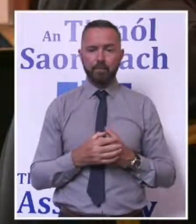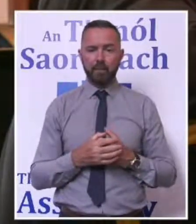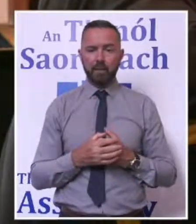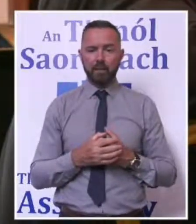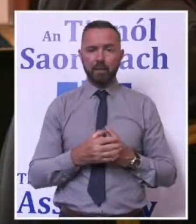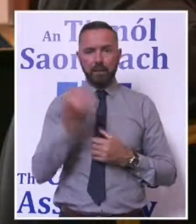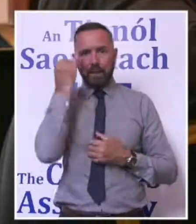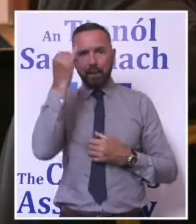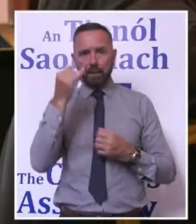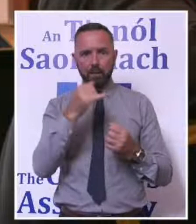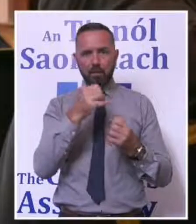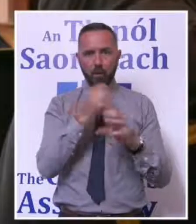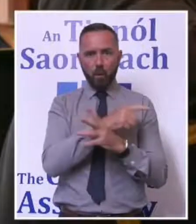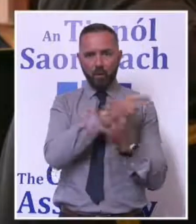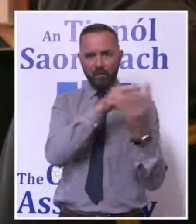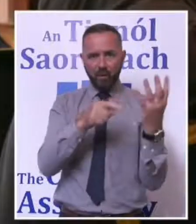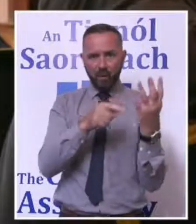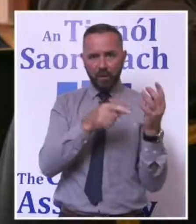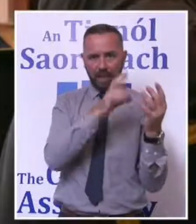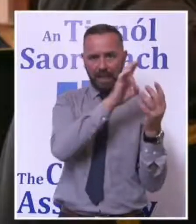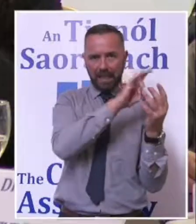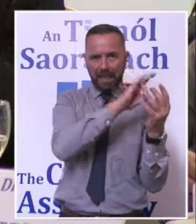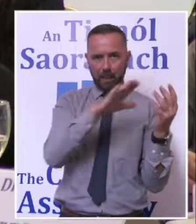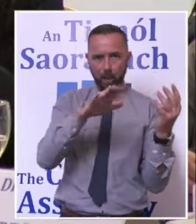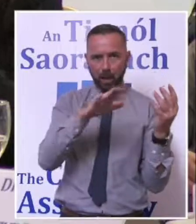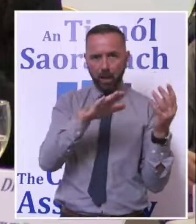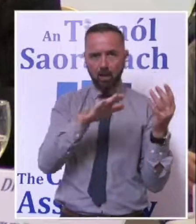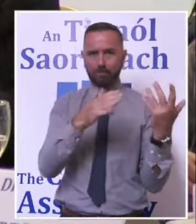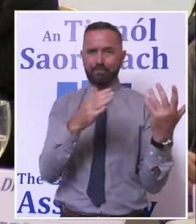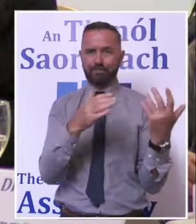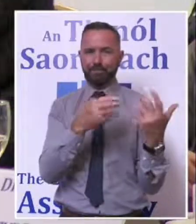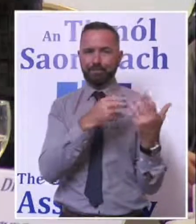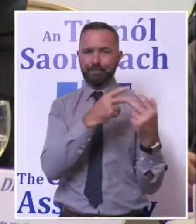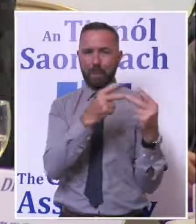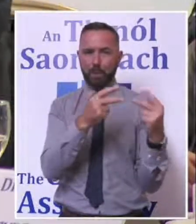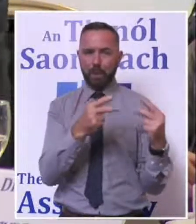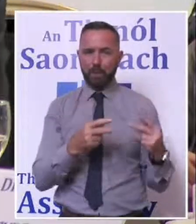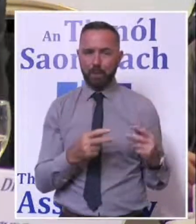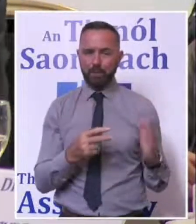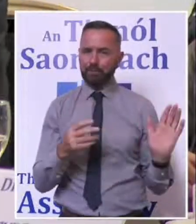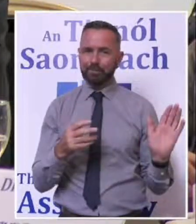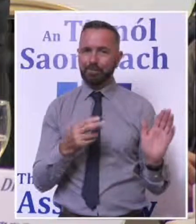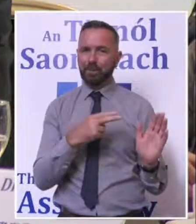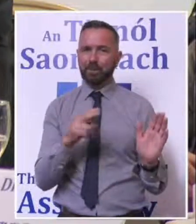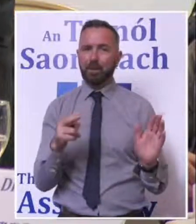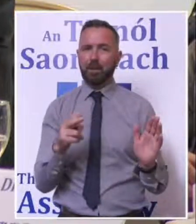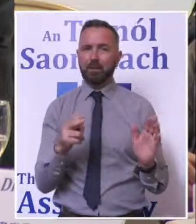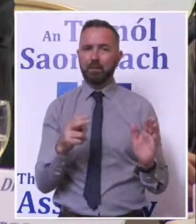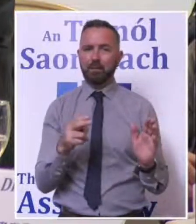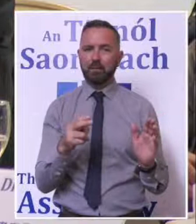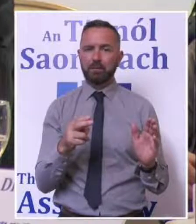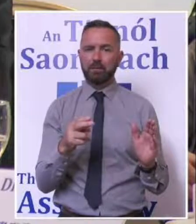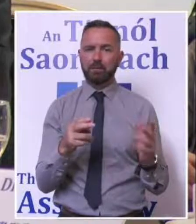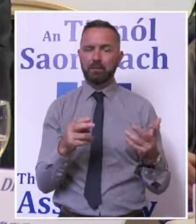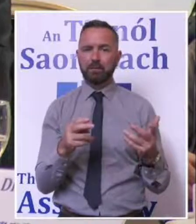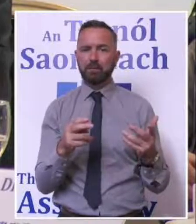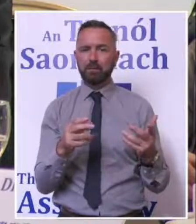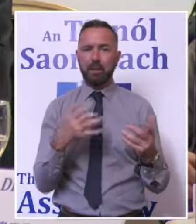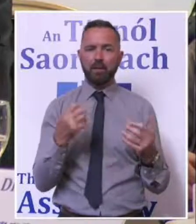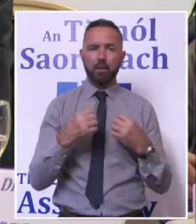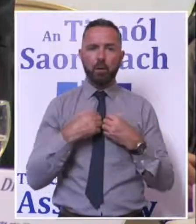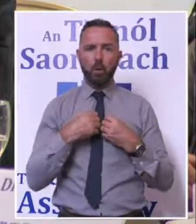all four are equal or not, I mean, I think if one thing we've seen, they're largely recent